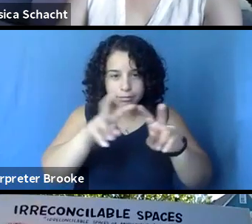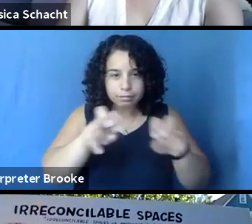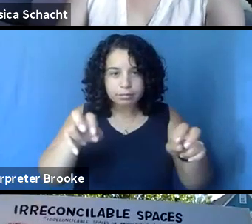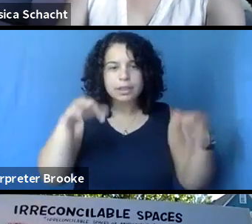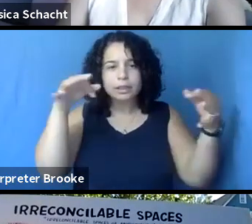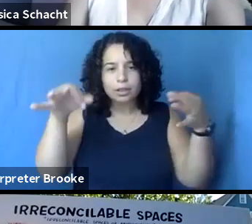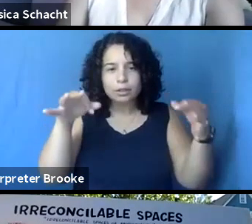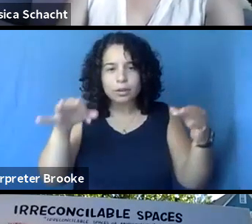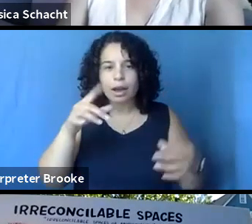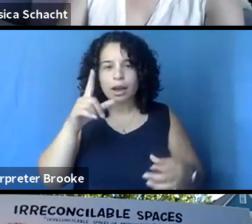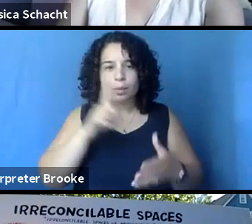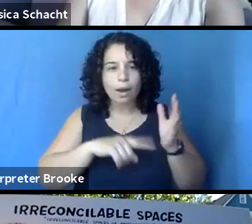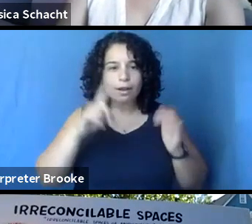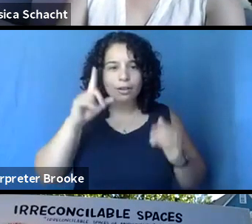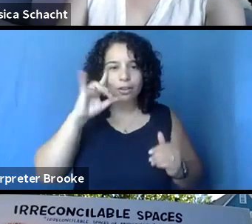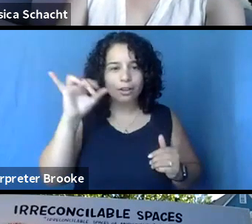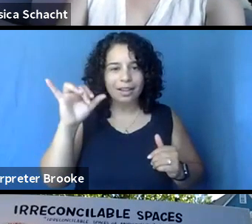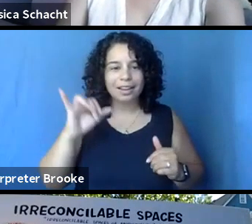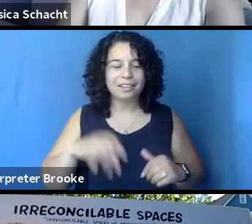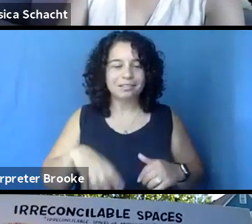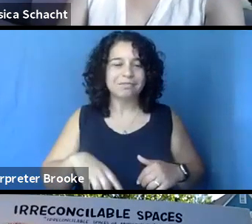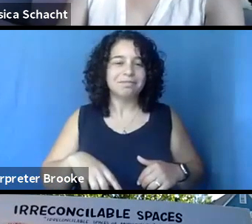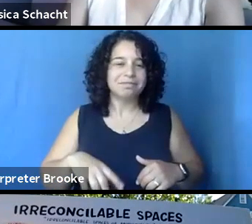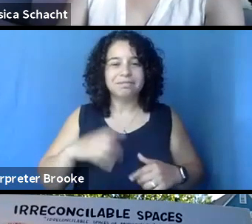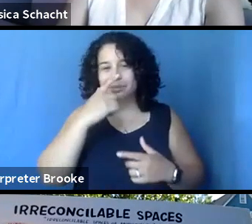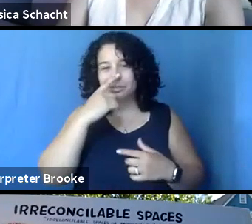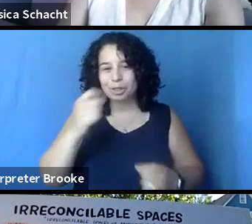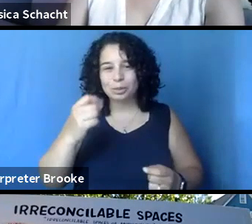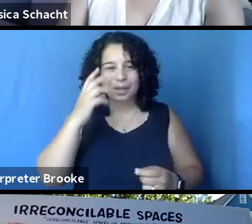interesting to kind of notice. I also have